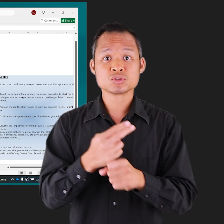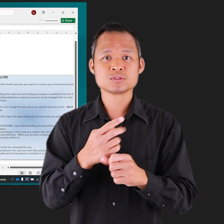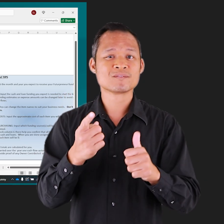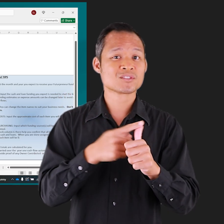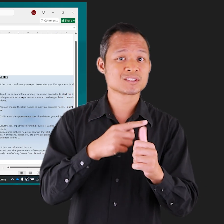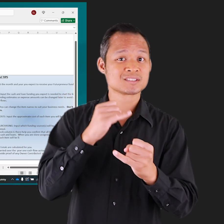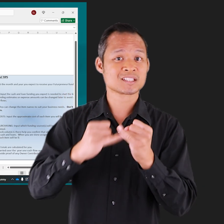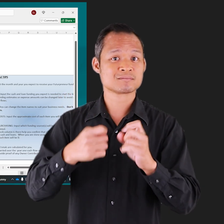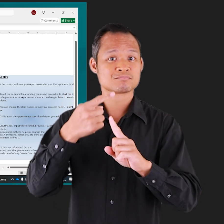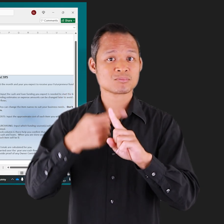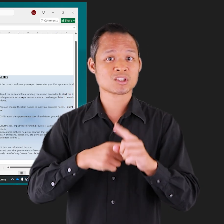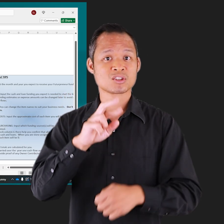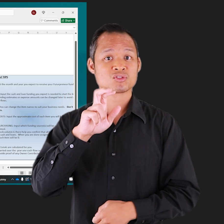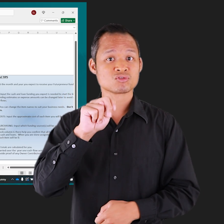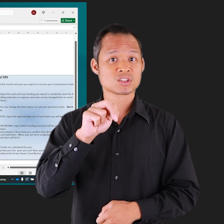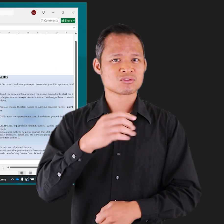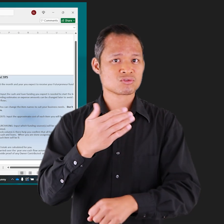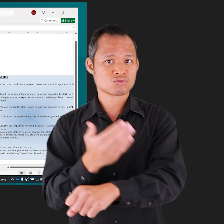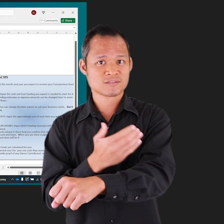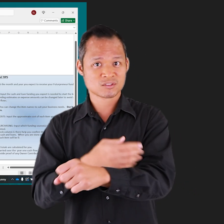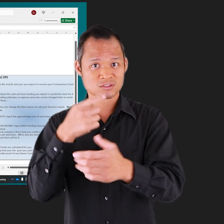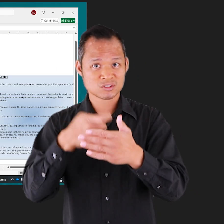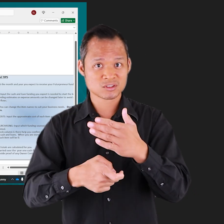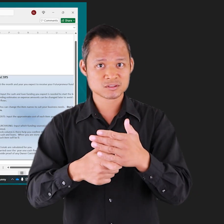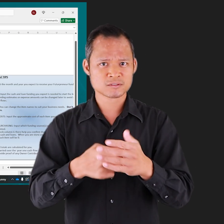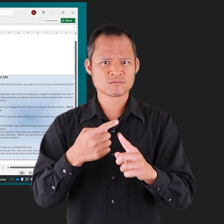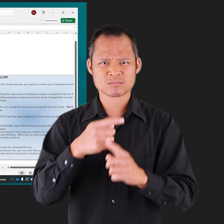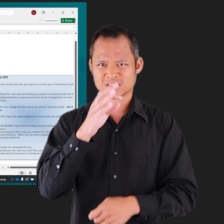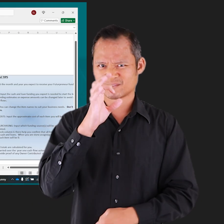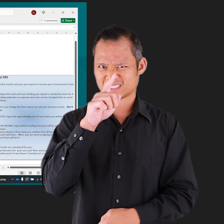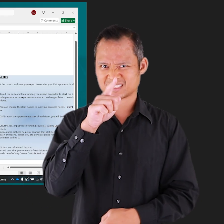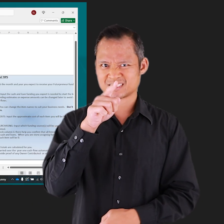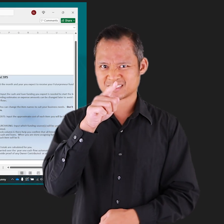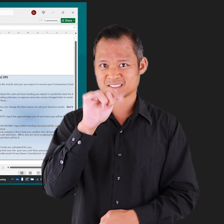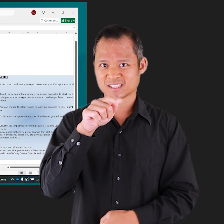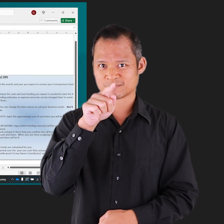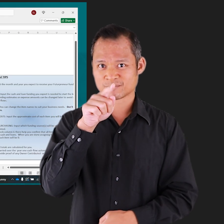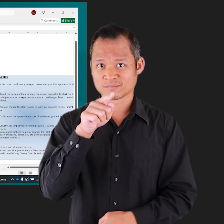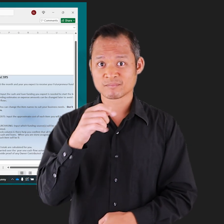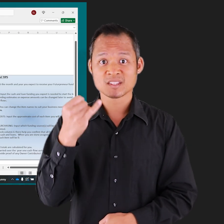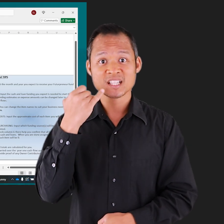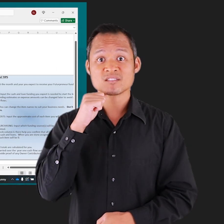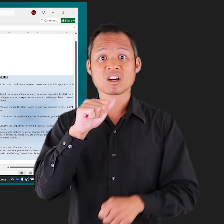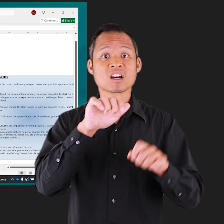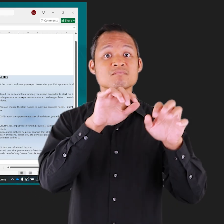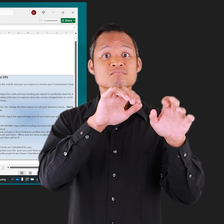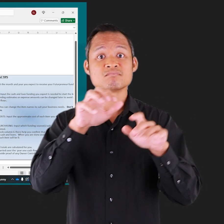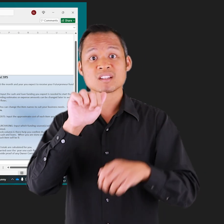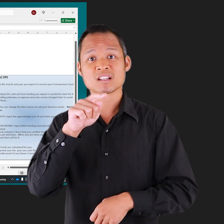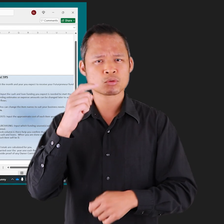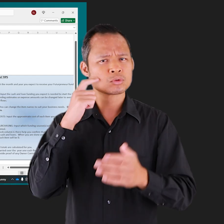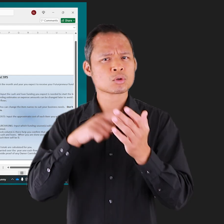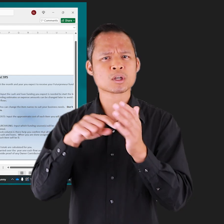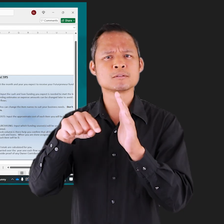this example, the first and last month's rent and renovation costs come out of the Futurpreneur portion. If you